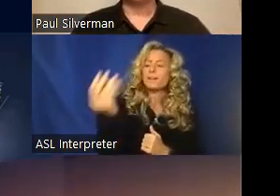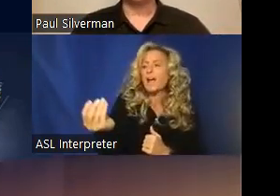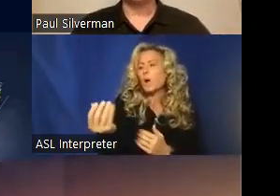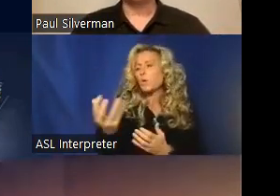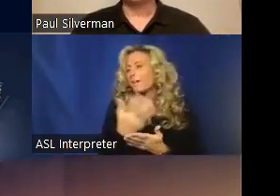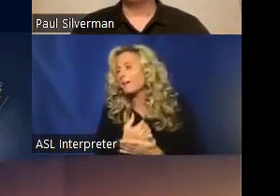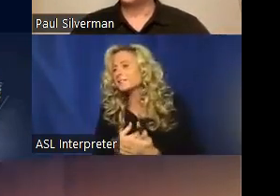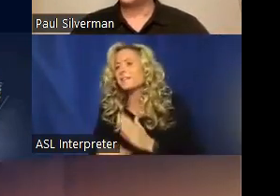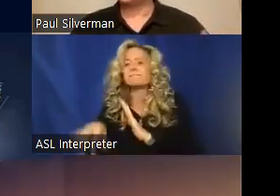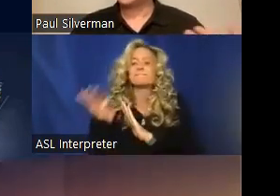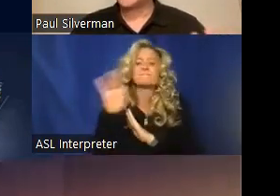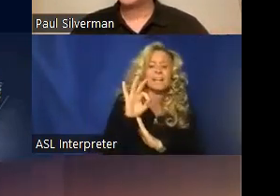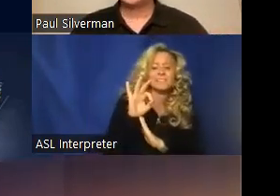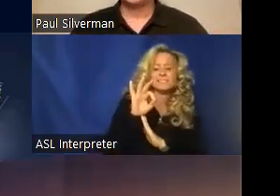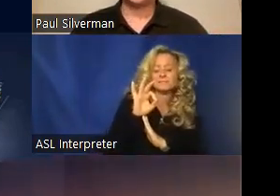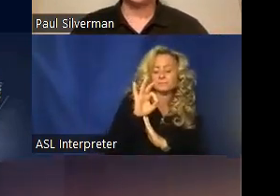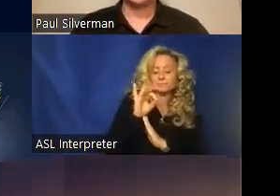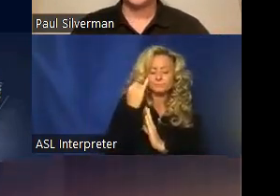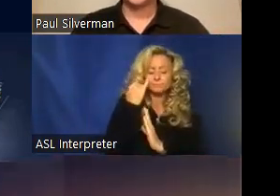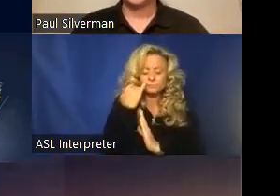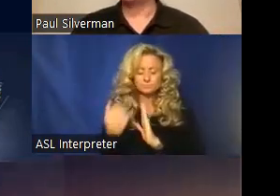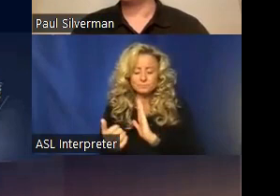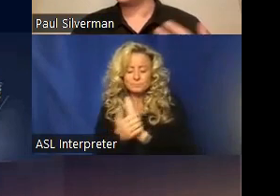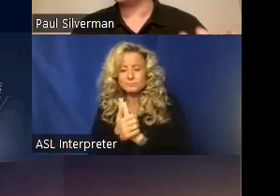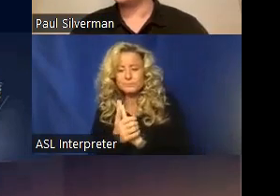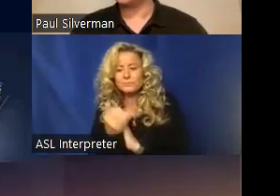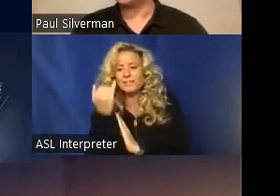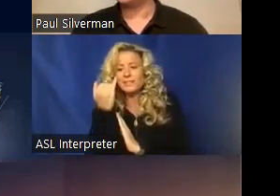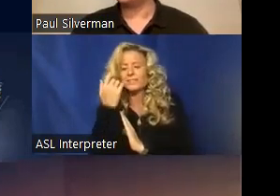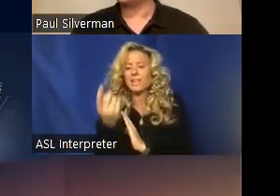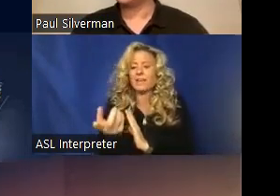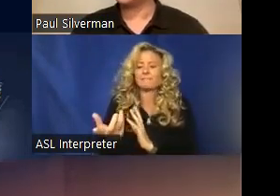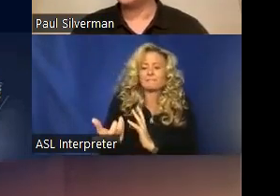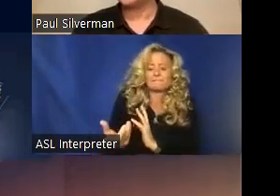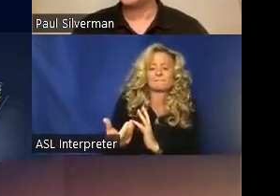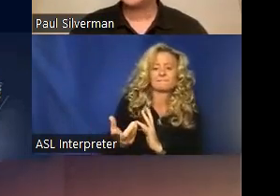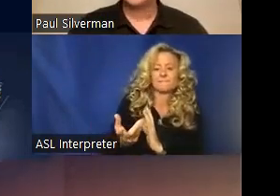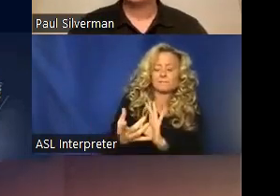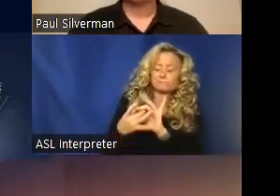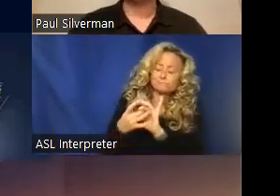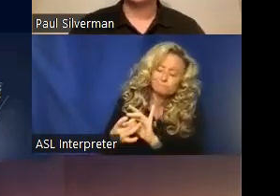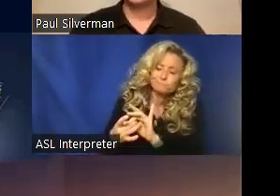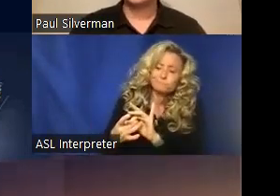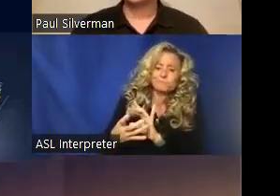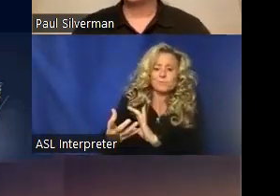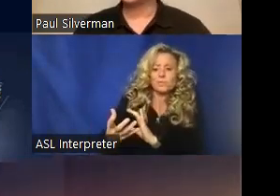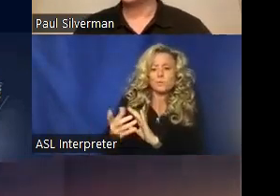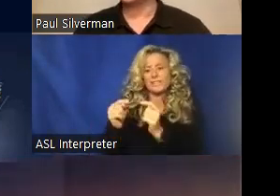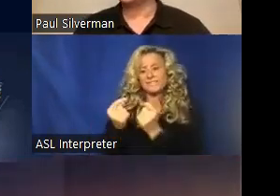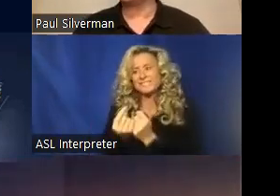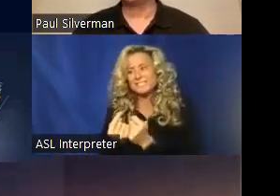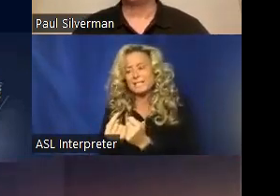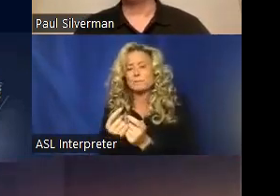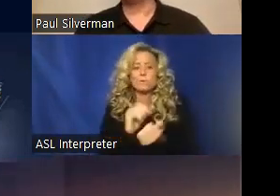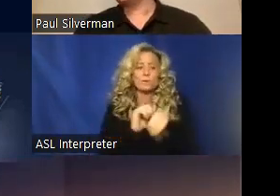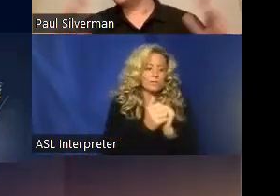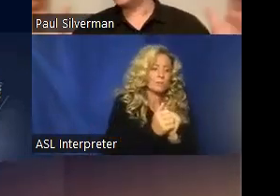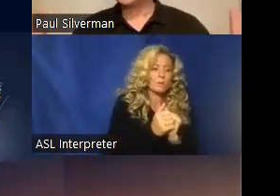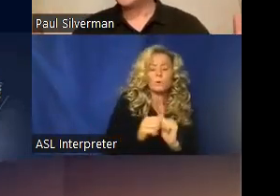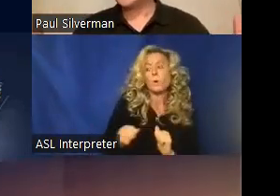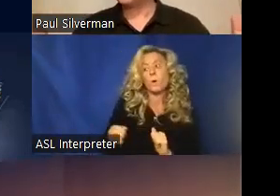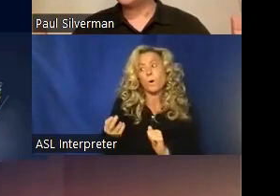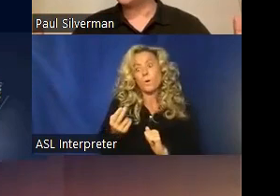And if they have an attachment to the player, or they have an attachment to a team or to the sport, it becomes really cool to say, hey, there's